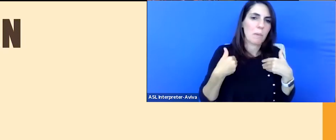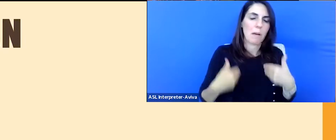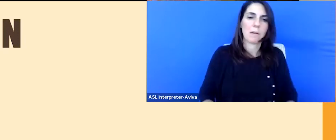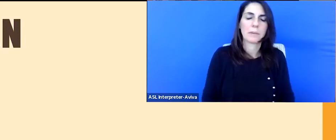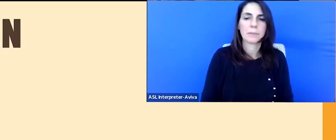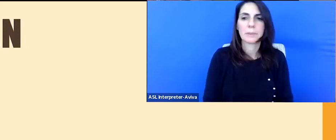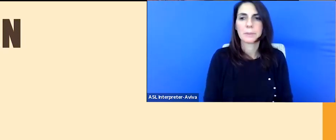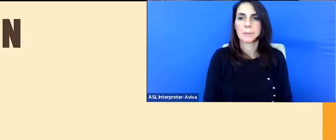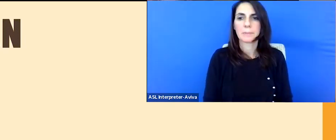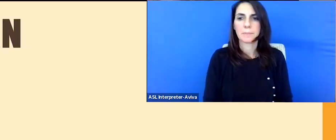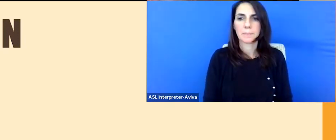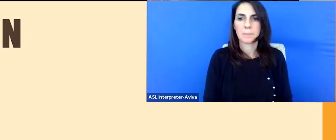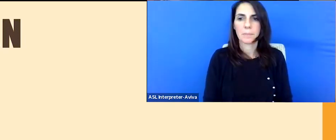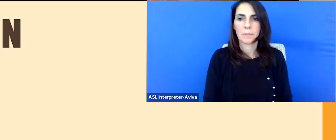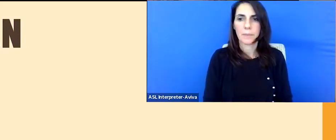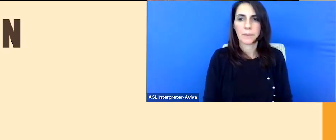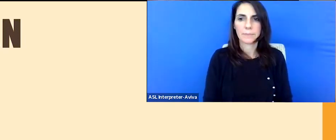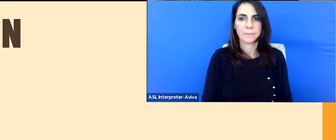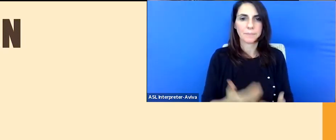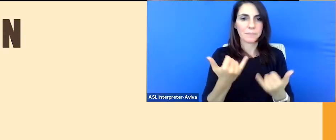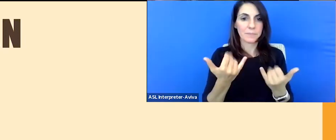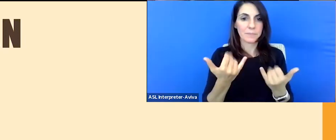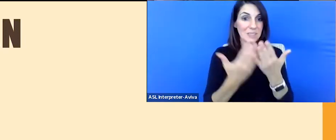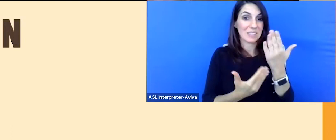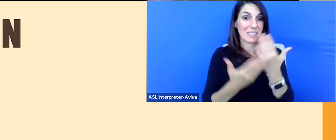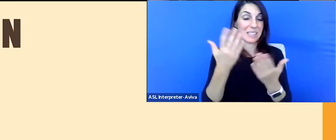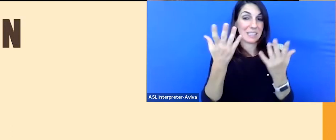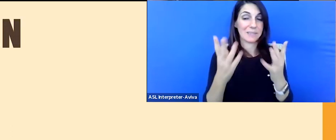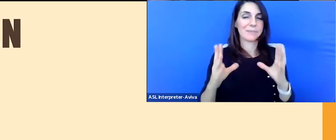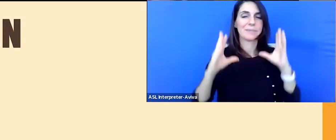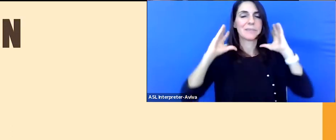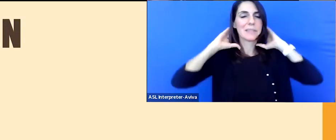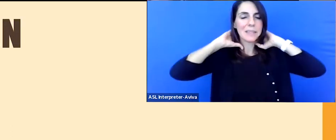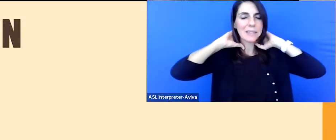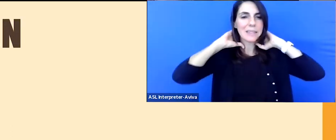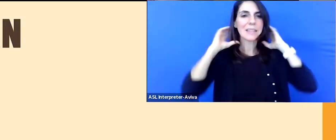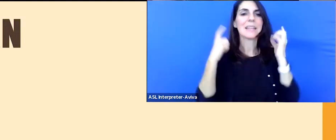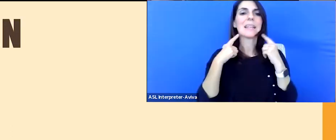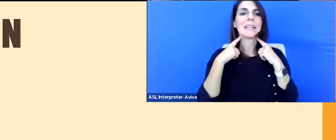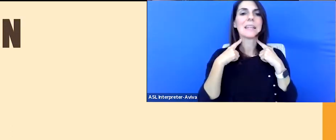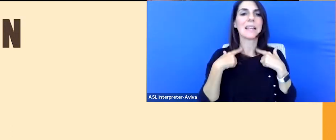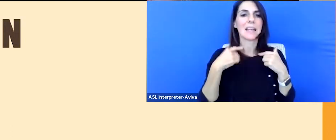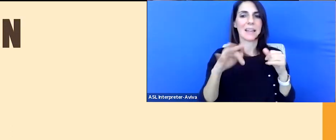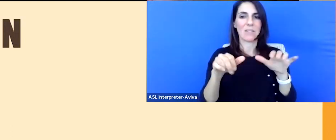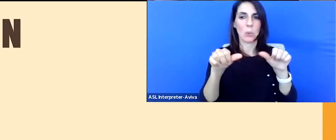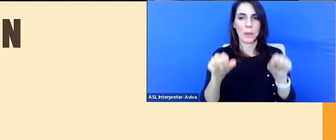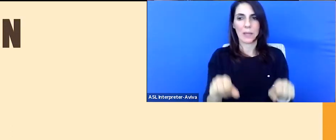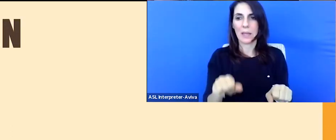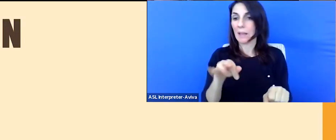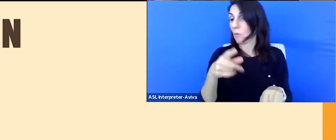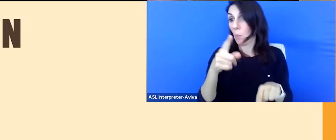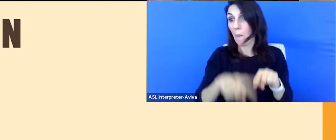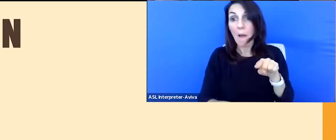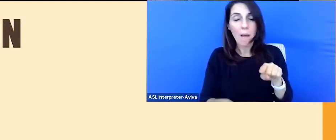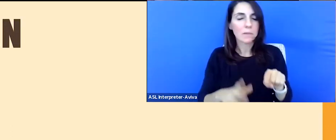And then bringing your hands to your neck as you are able. If this is not possible, then